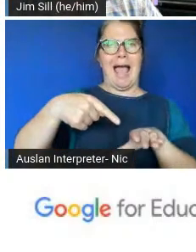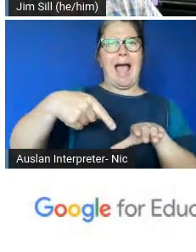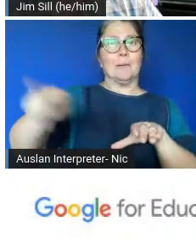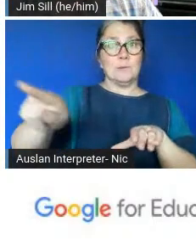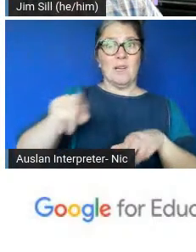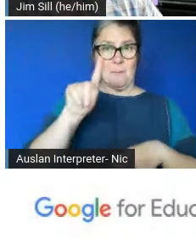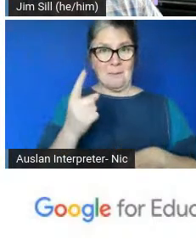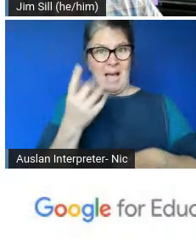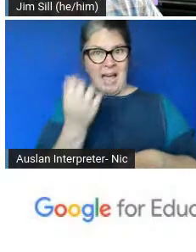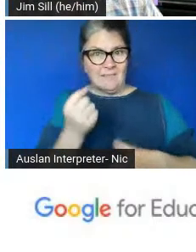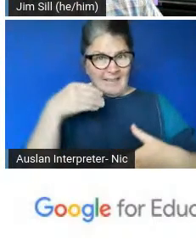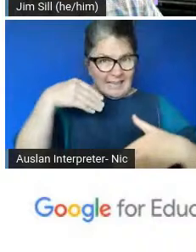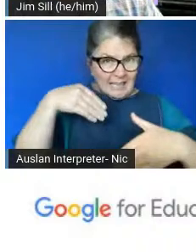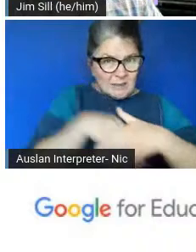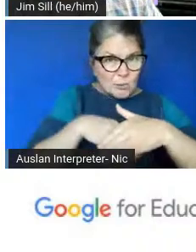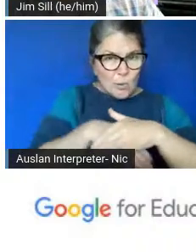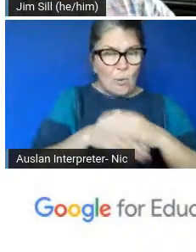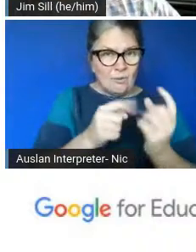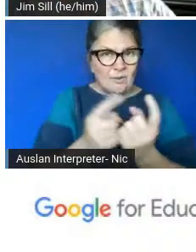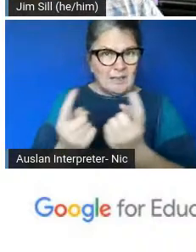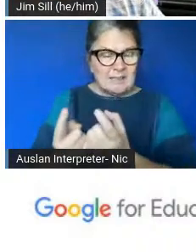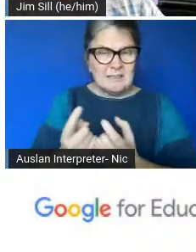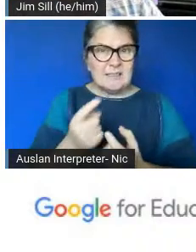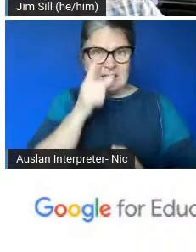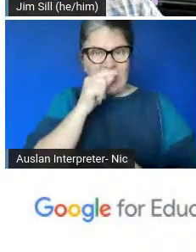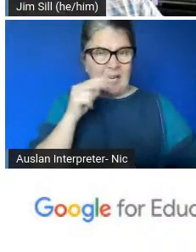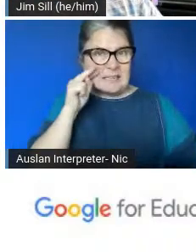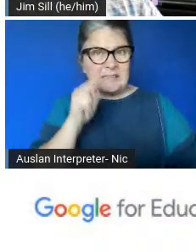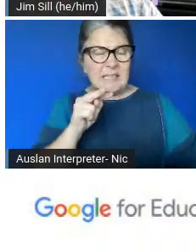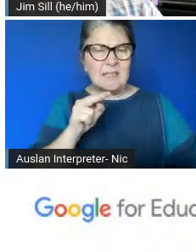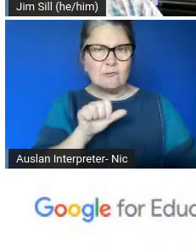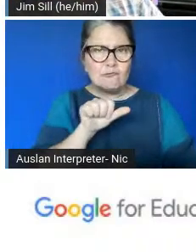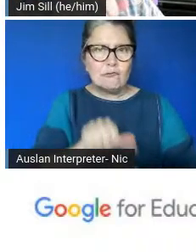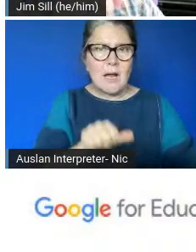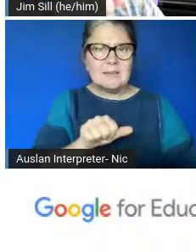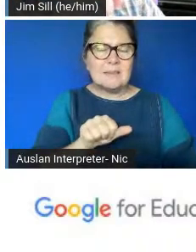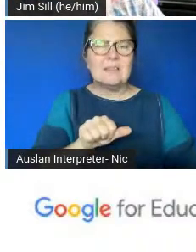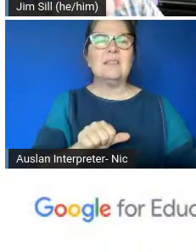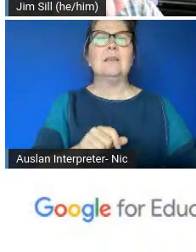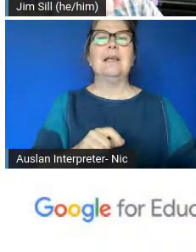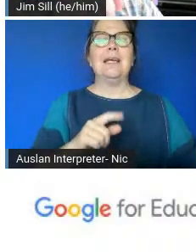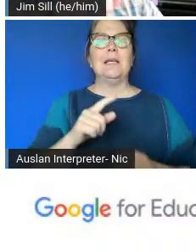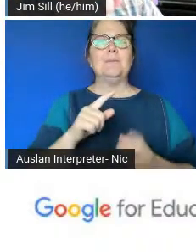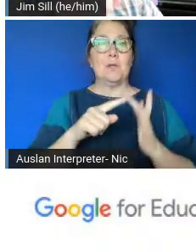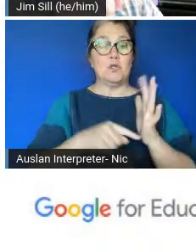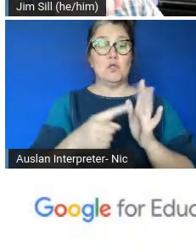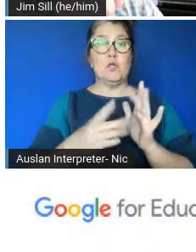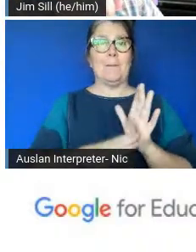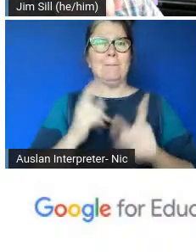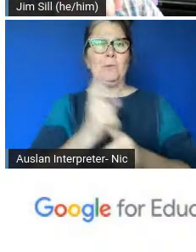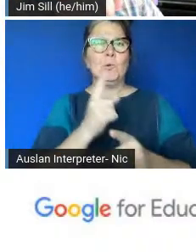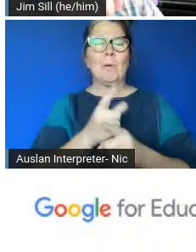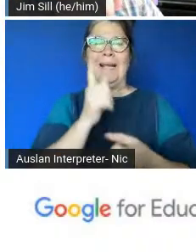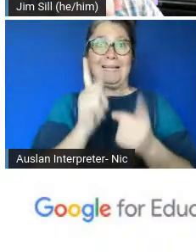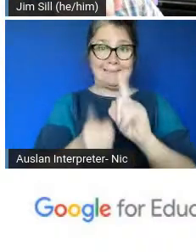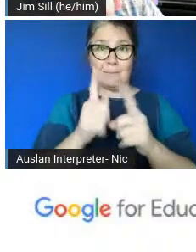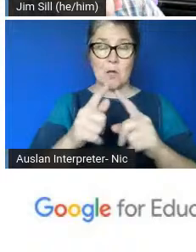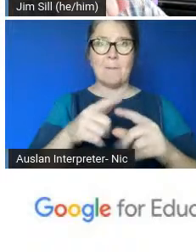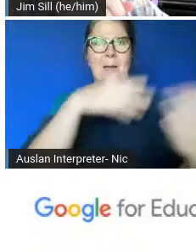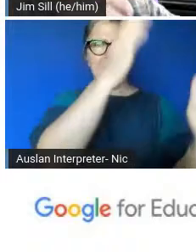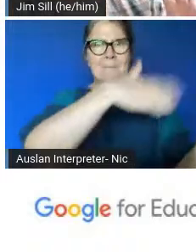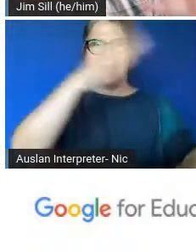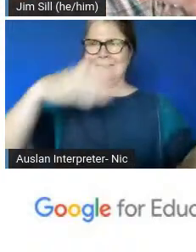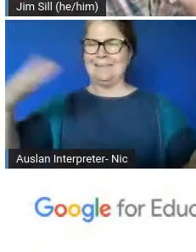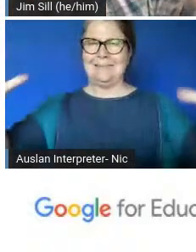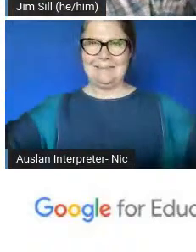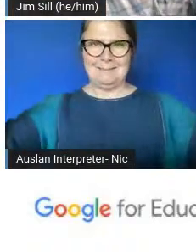right? Yeah, you know what's interesting about this is that sometimes when we zoom into a painting like that, we get